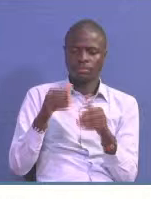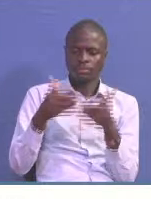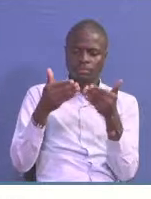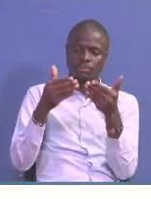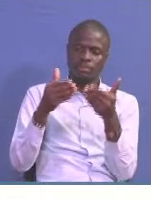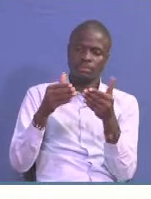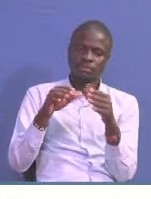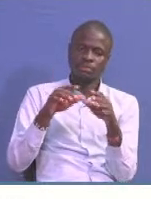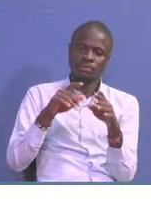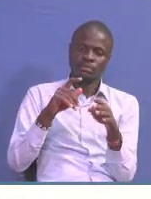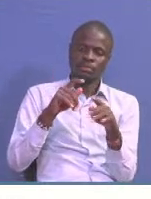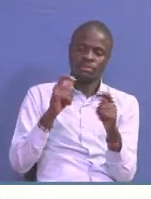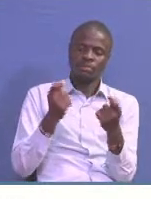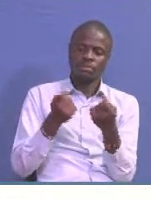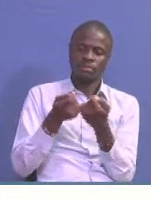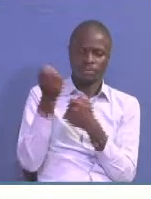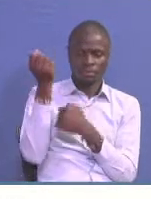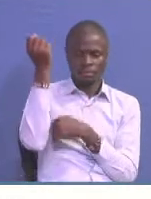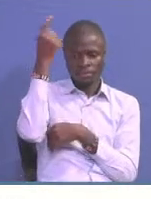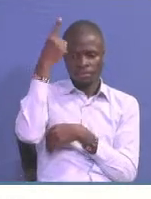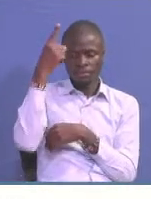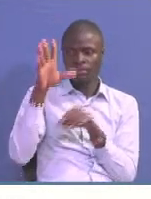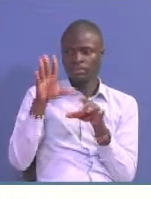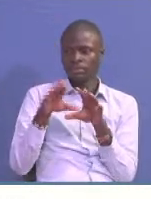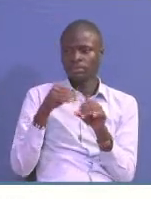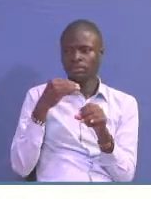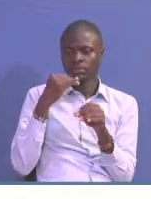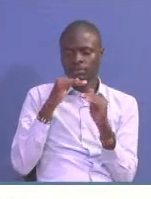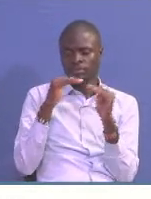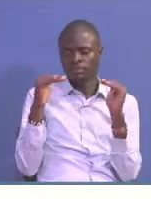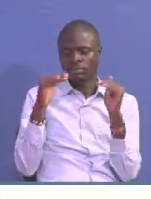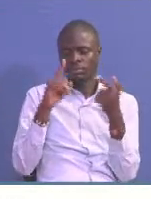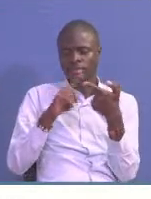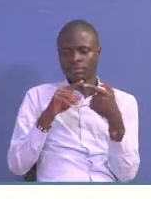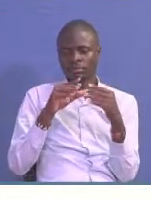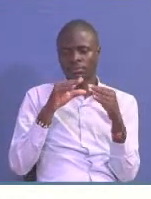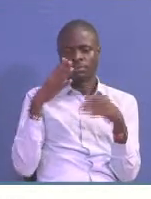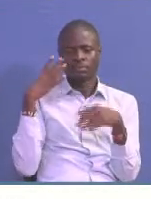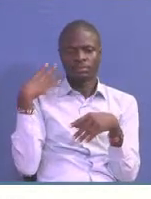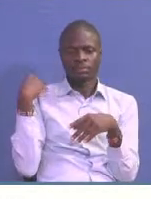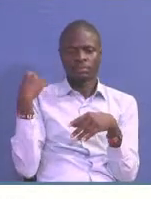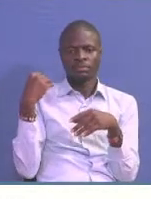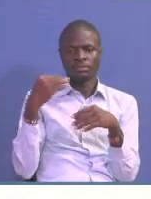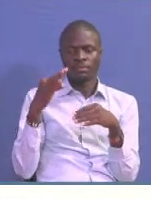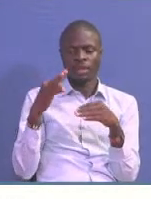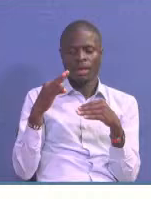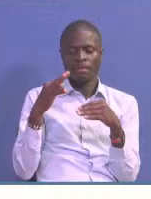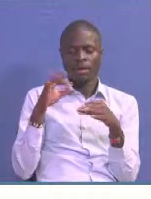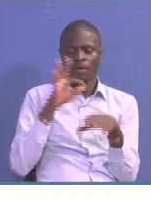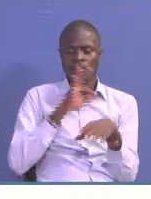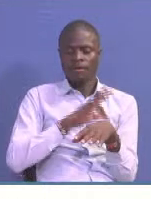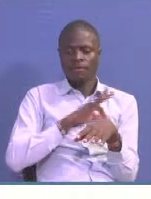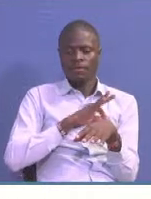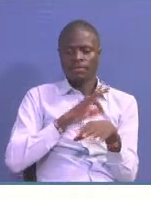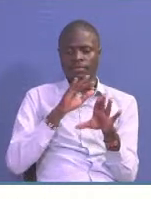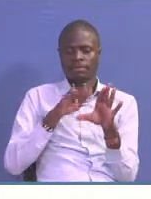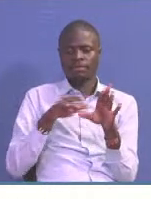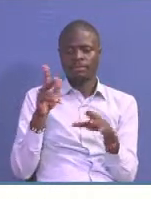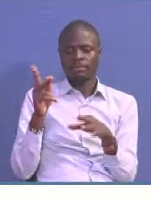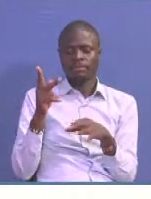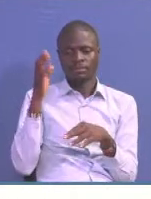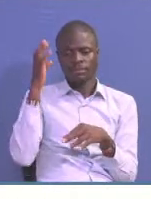the kind of graduates they give outside, equate the number or the level of investment in the